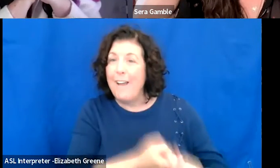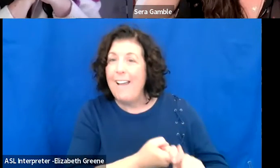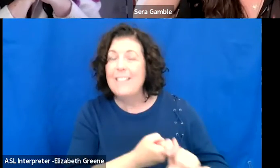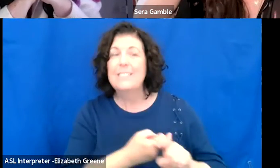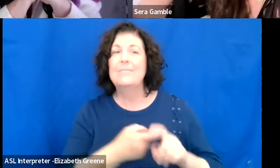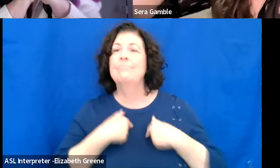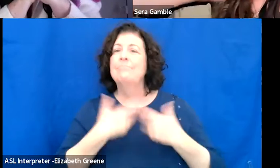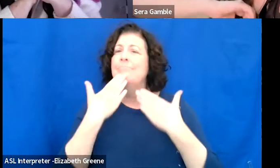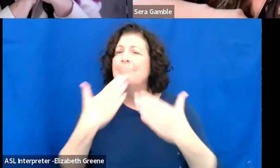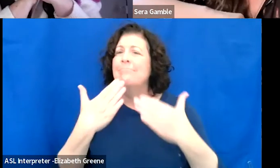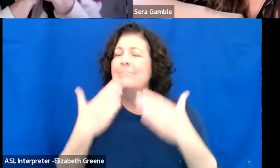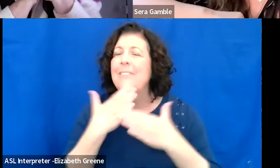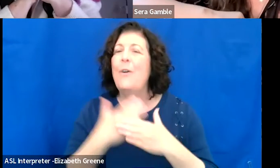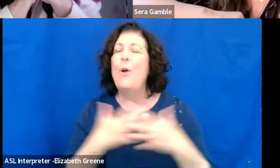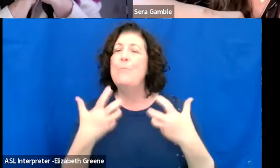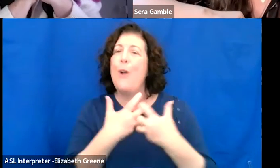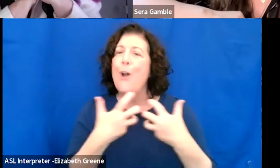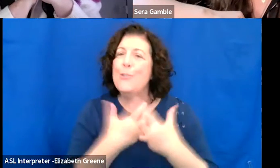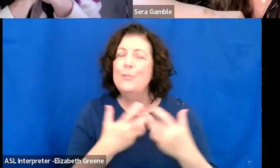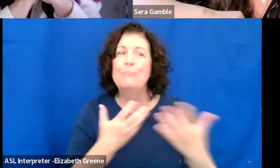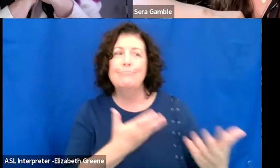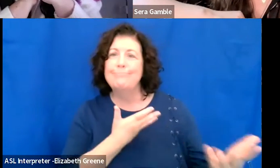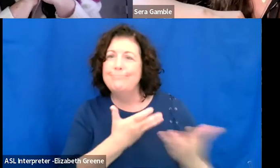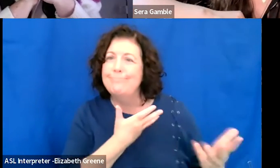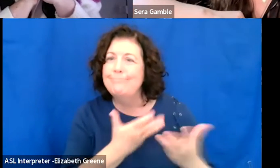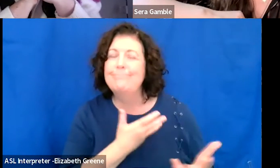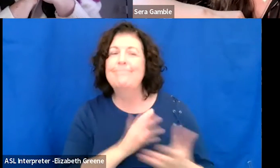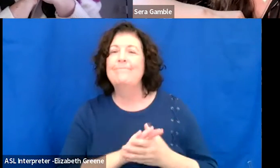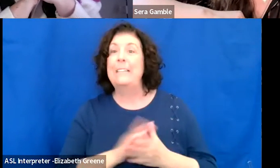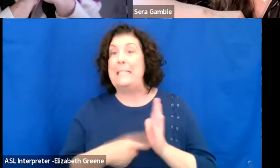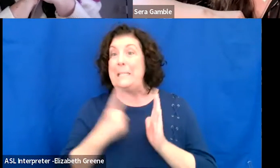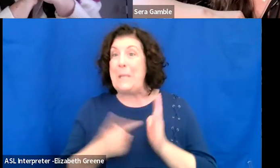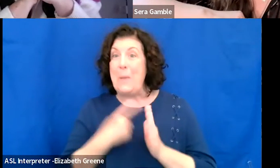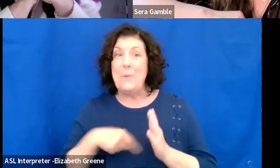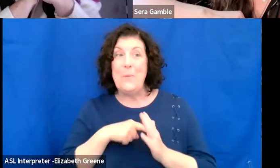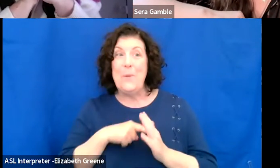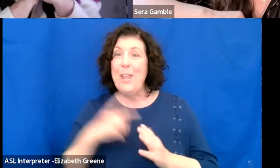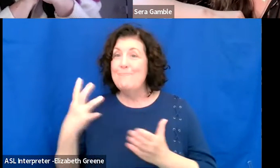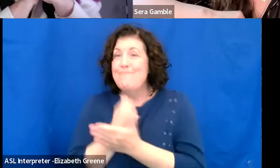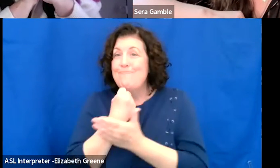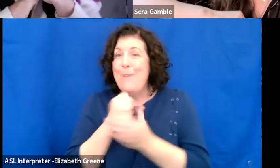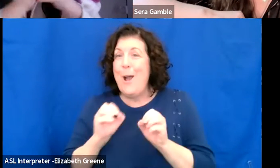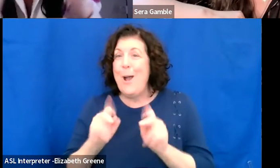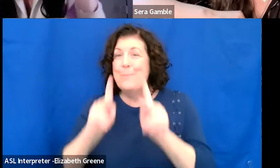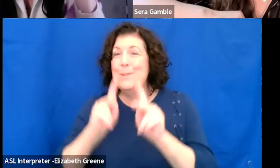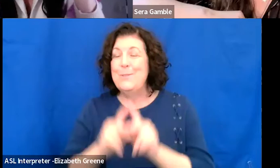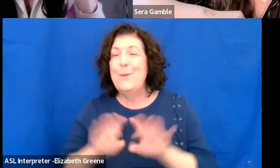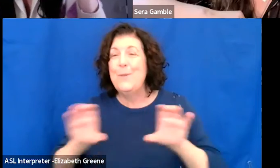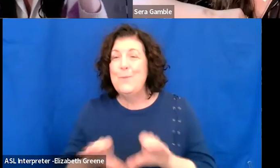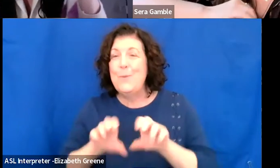world of just being a showrunner and somebody to go to. And then sometimes we get to do panels and talk and I've